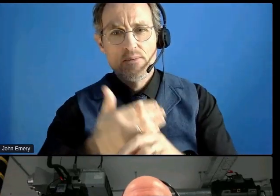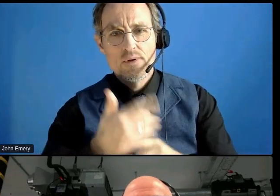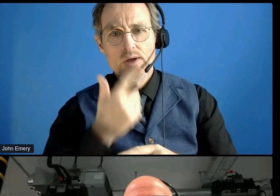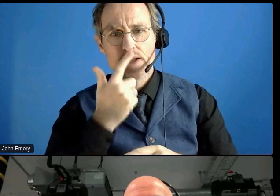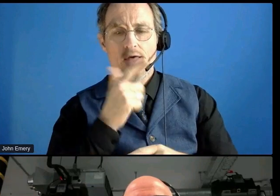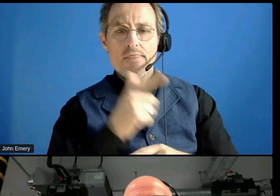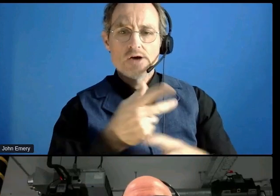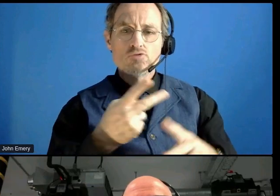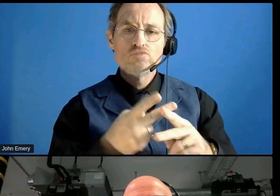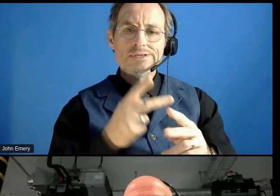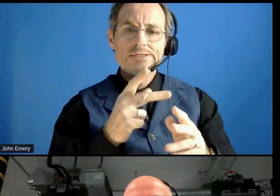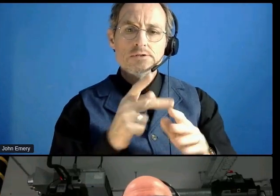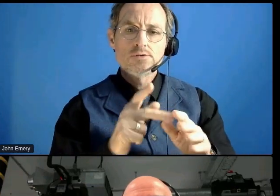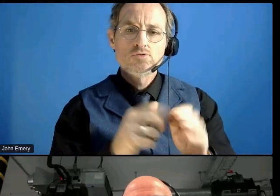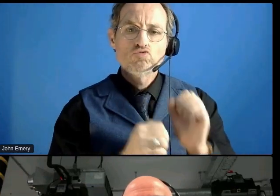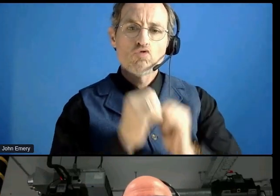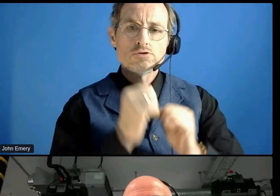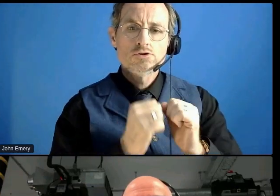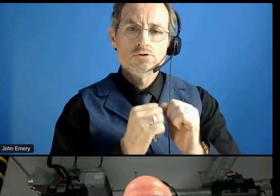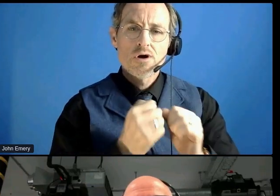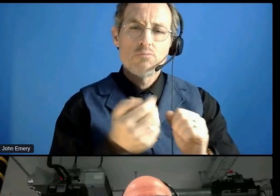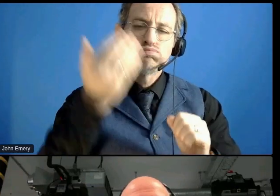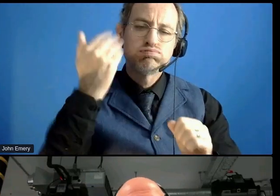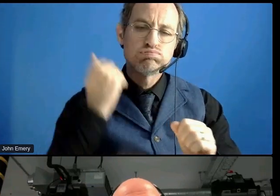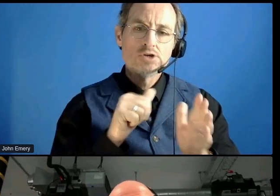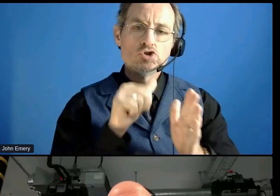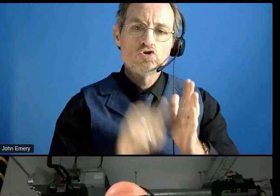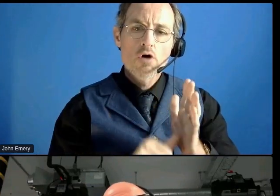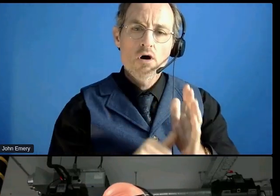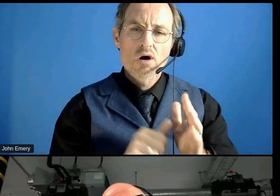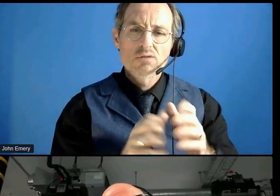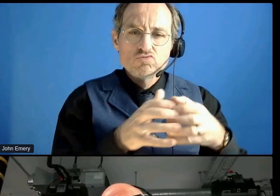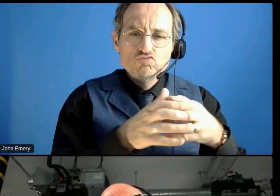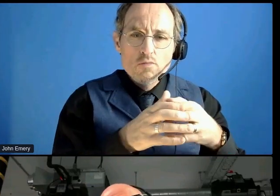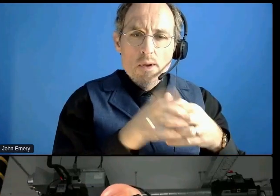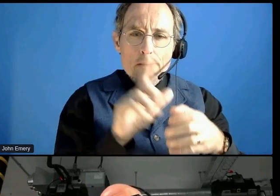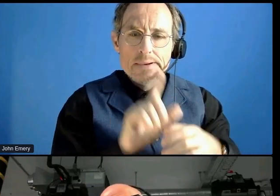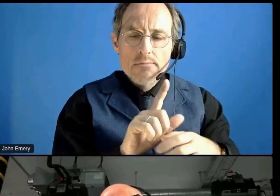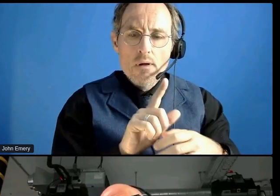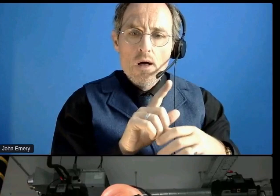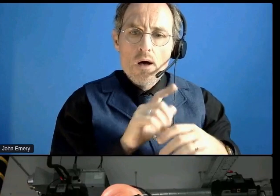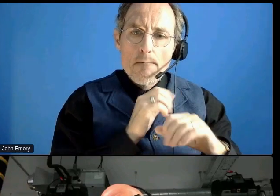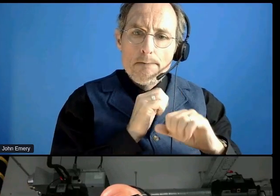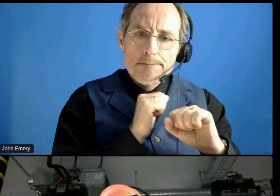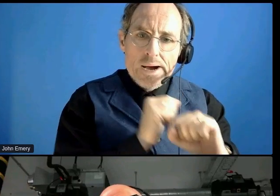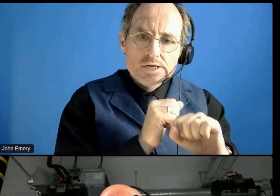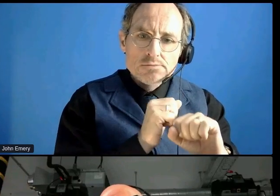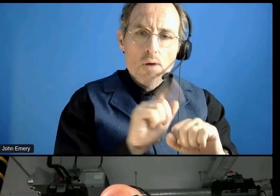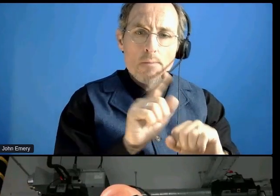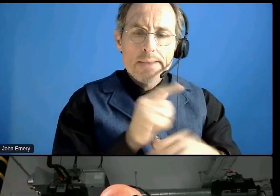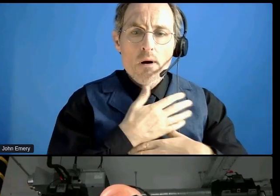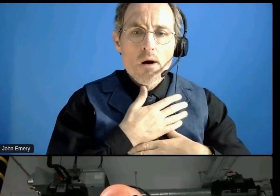I'm guessing in your role as an ambassador, you're spending a lot of time with your with your minister of the